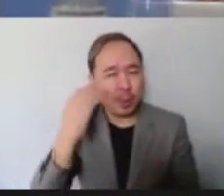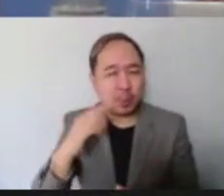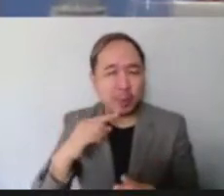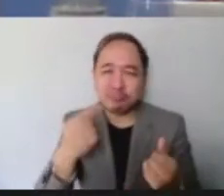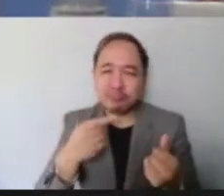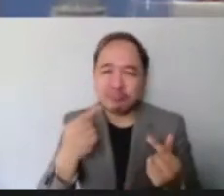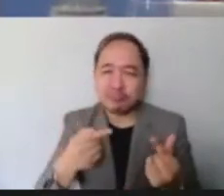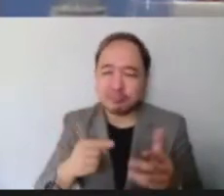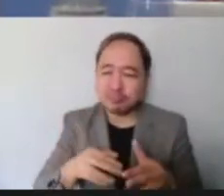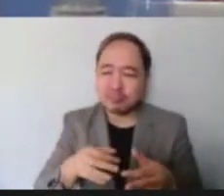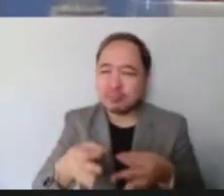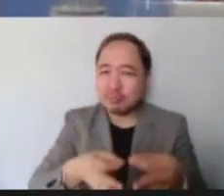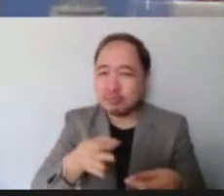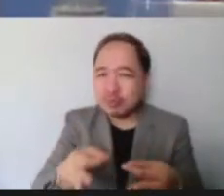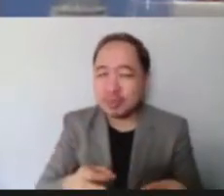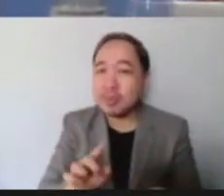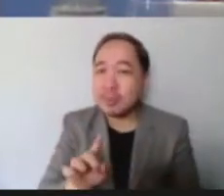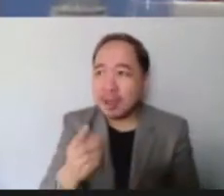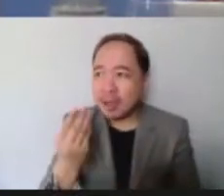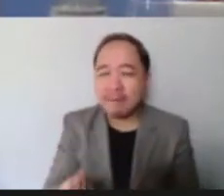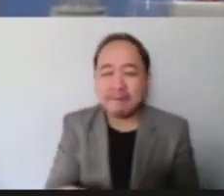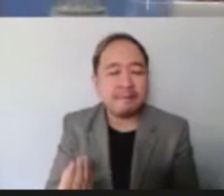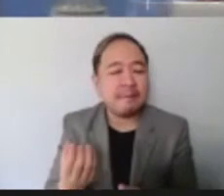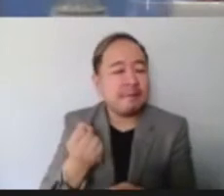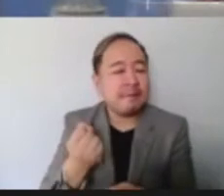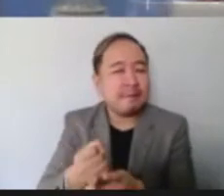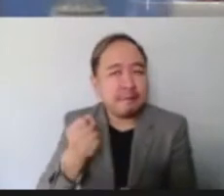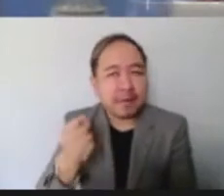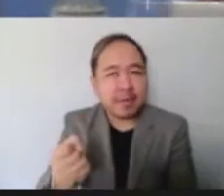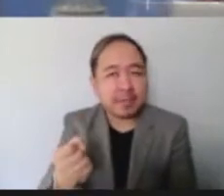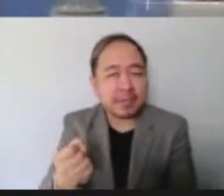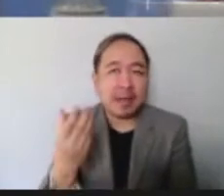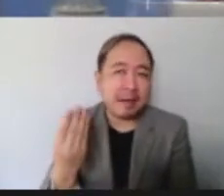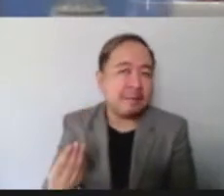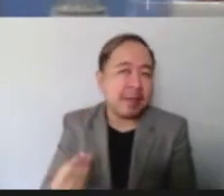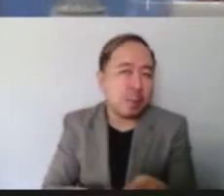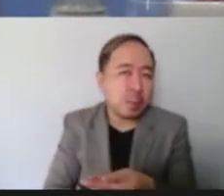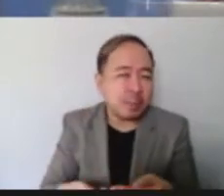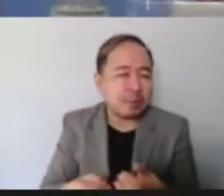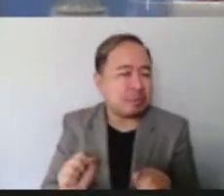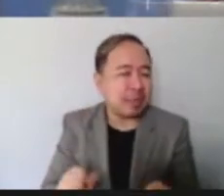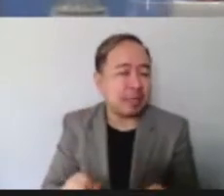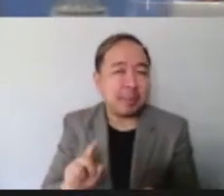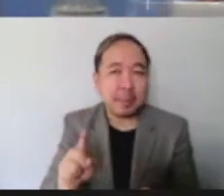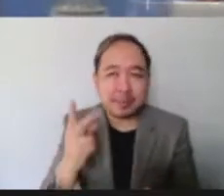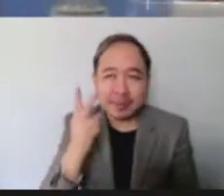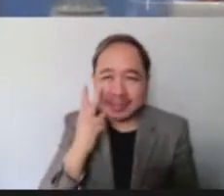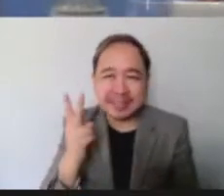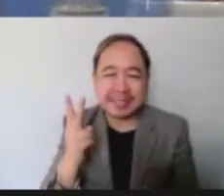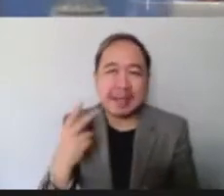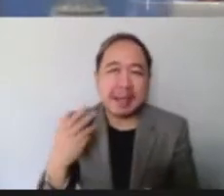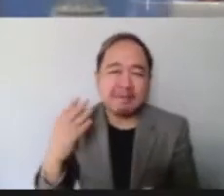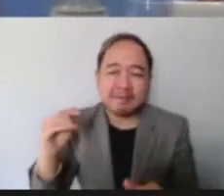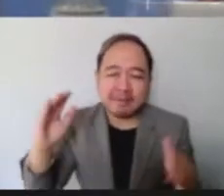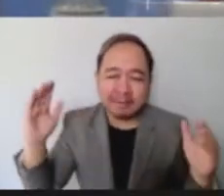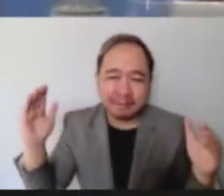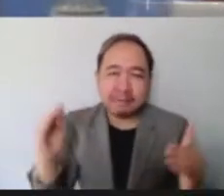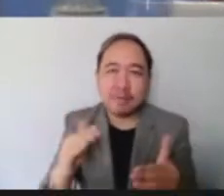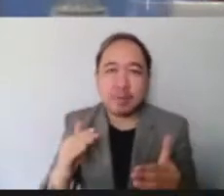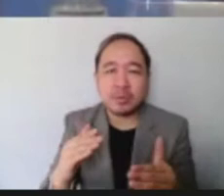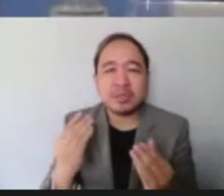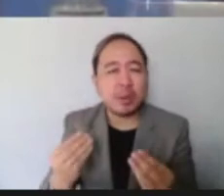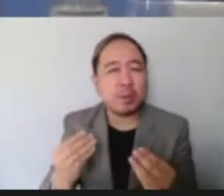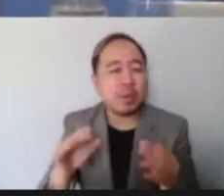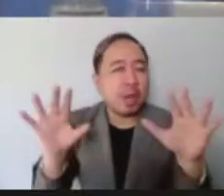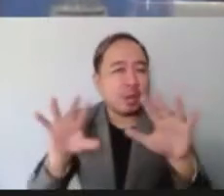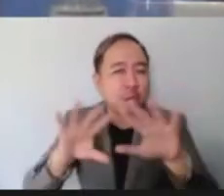tools to get the job done a window of opportunity remains opened but the shaft of light Narrows every day the global climate battle